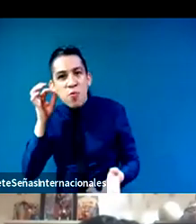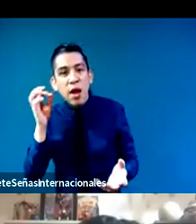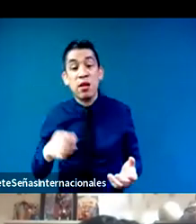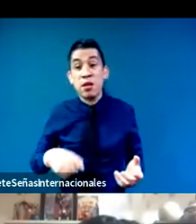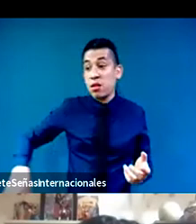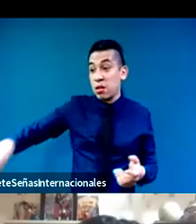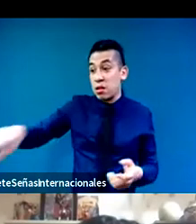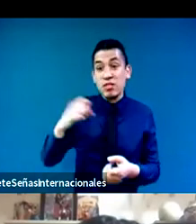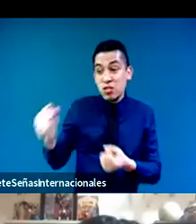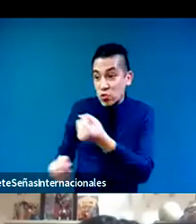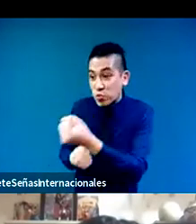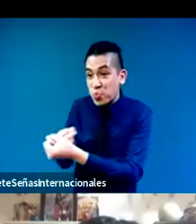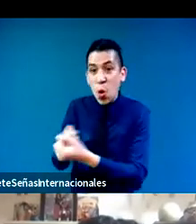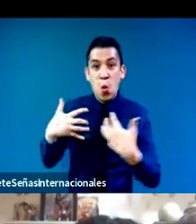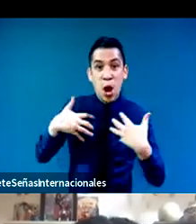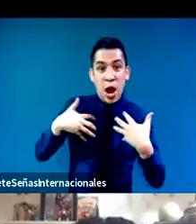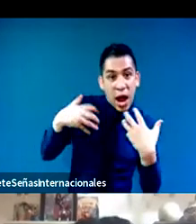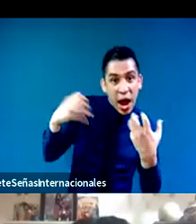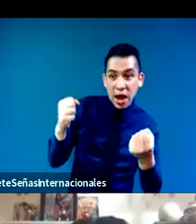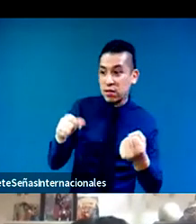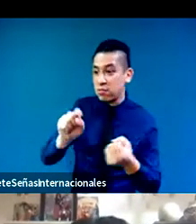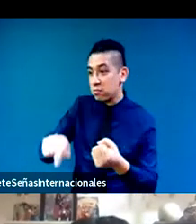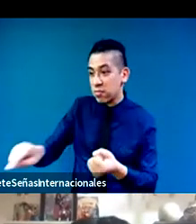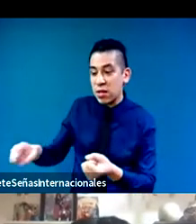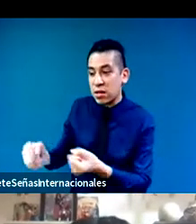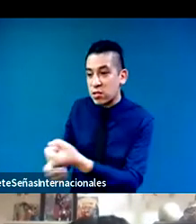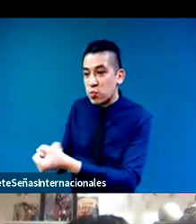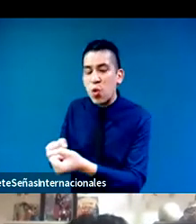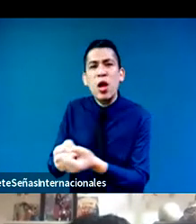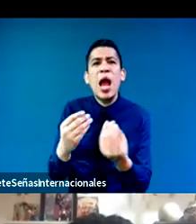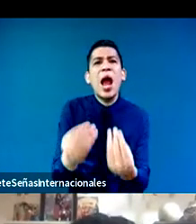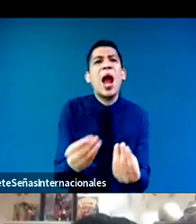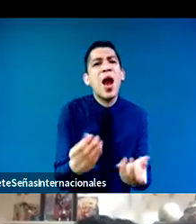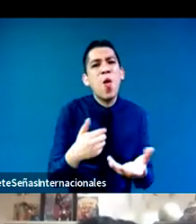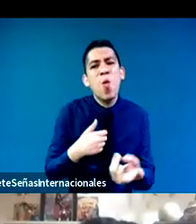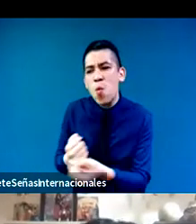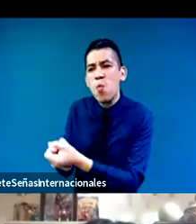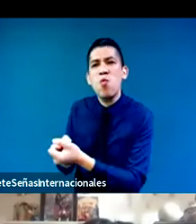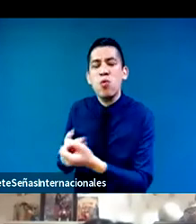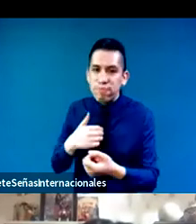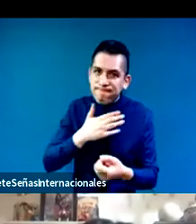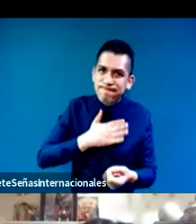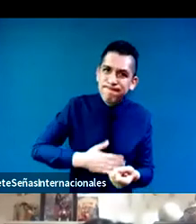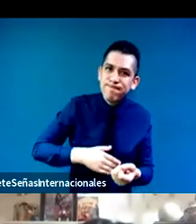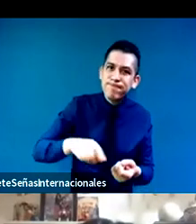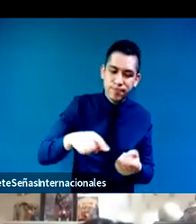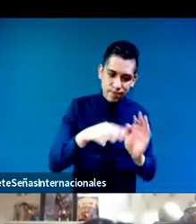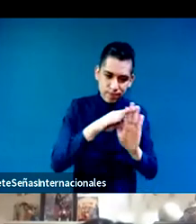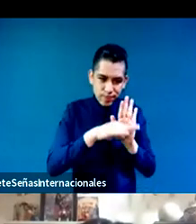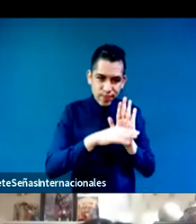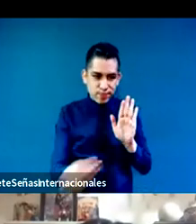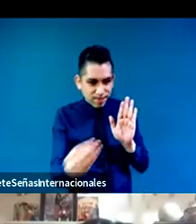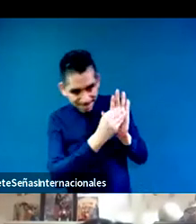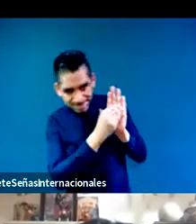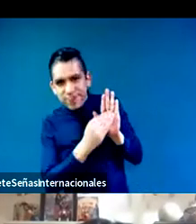How can we ensure that they are included and benefit from efforts for the economic empowerment of women